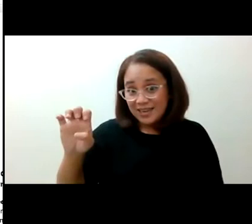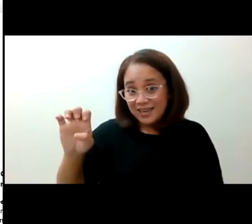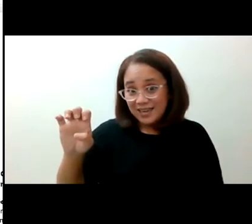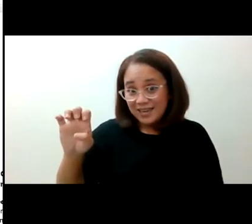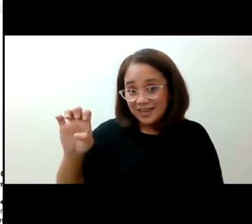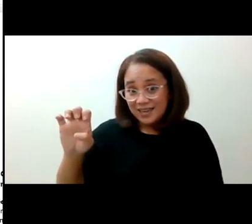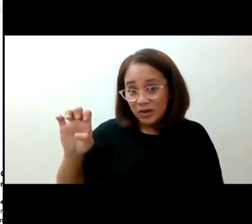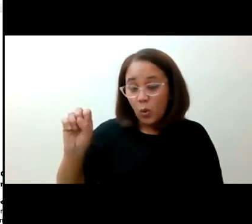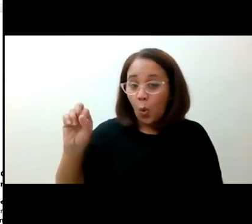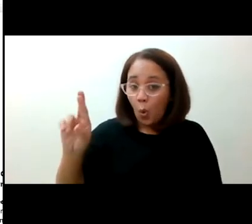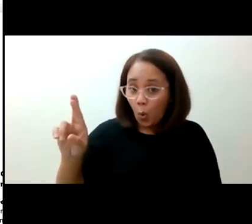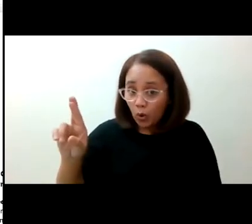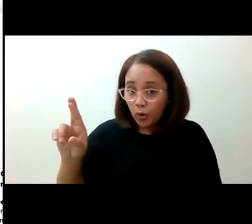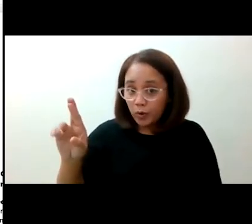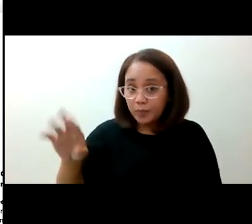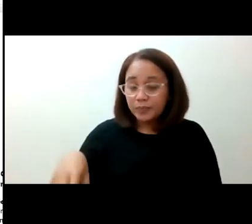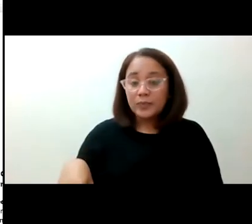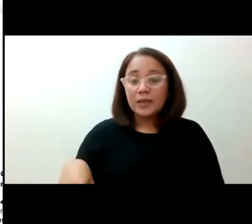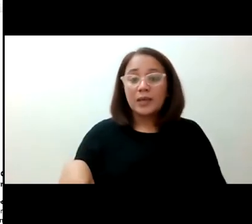or